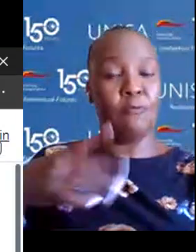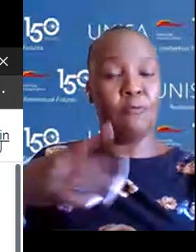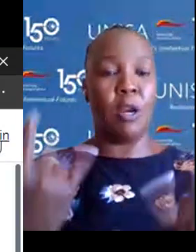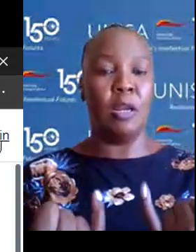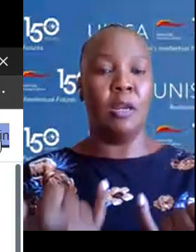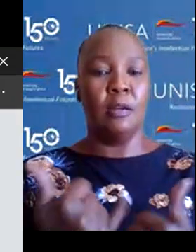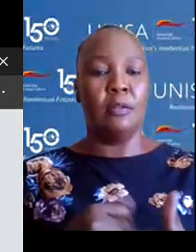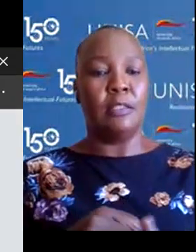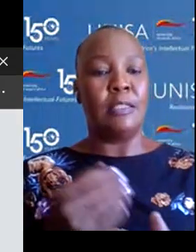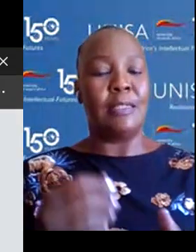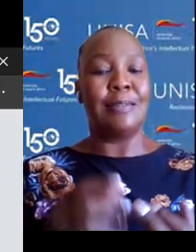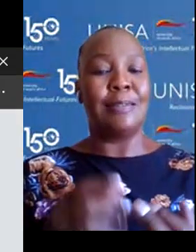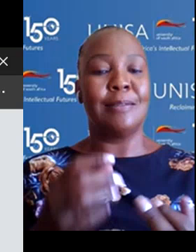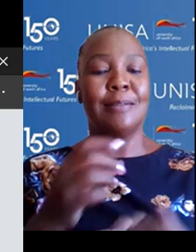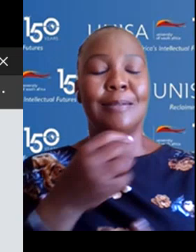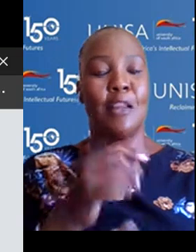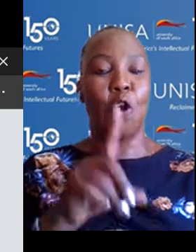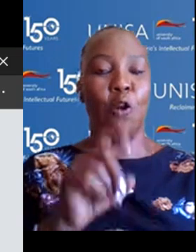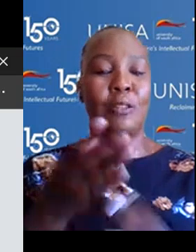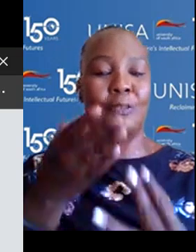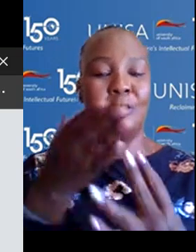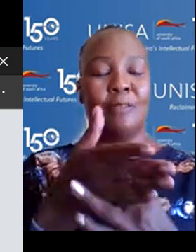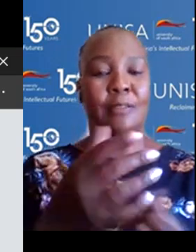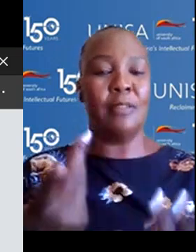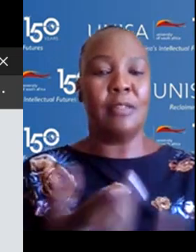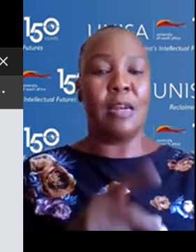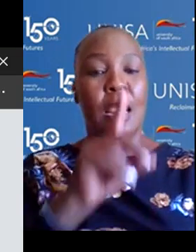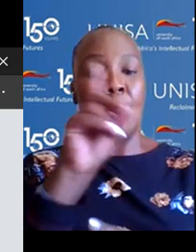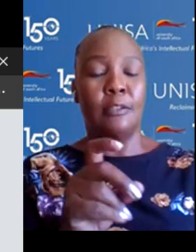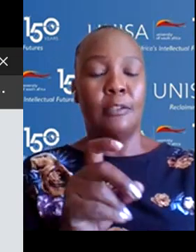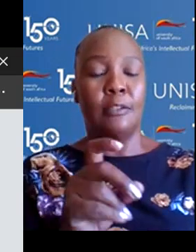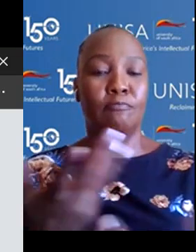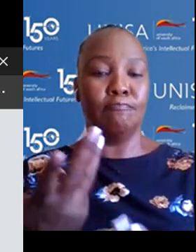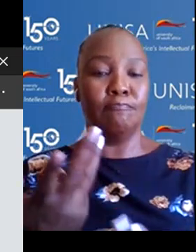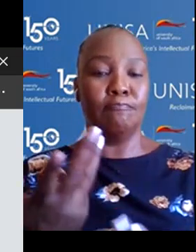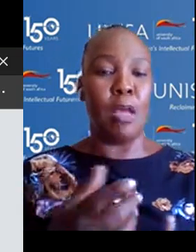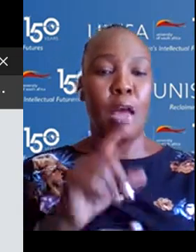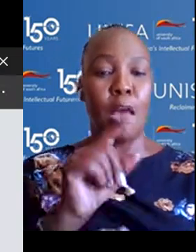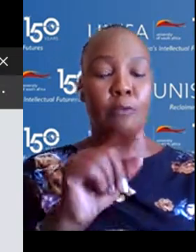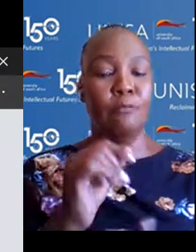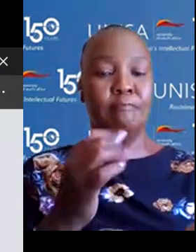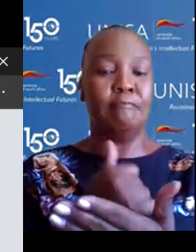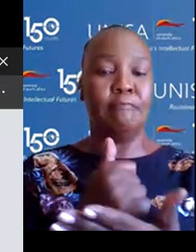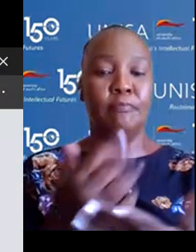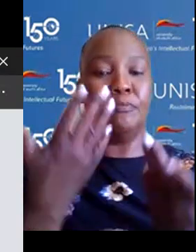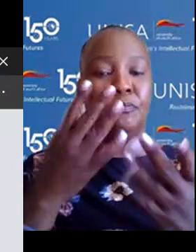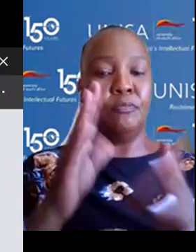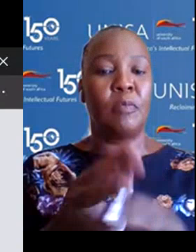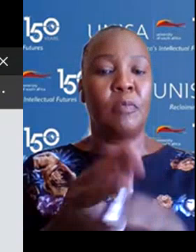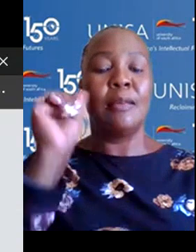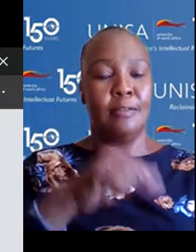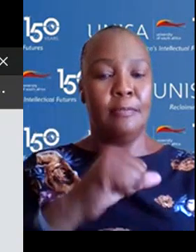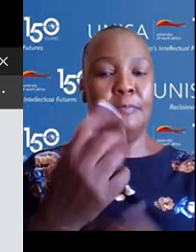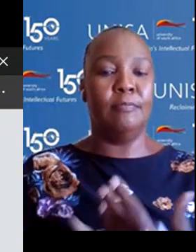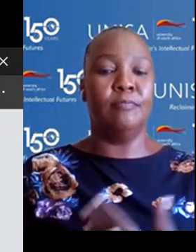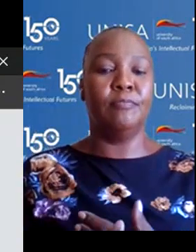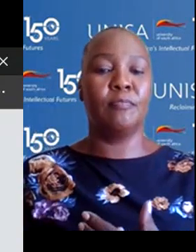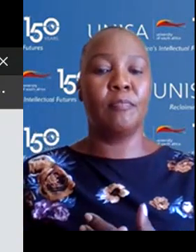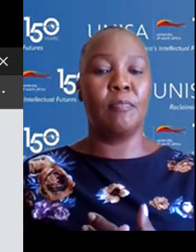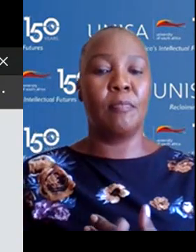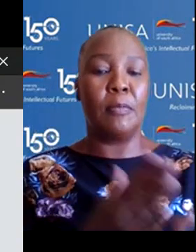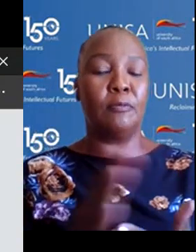say log in. It asks a question. You say yes or no, but in my case, yes, we are part of